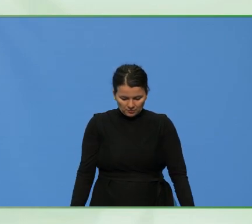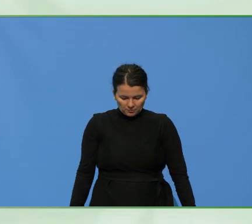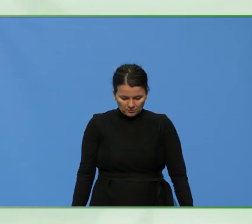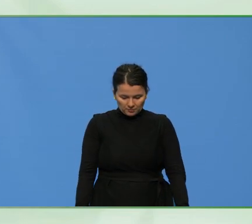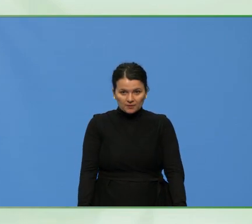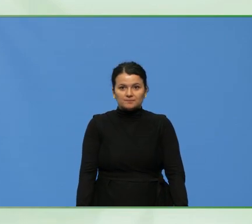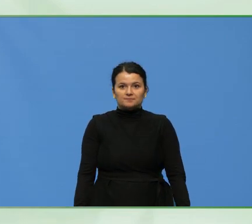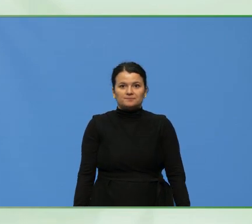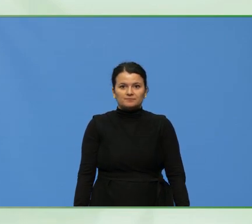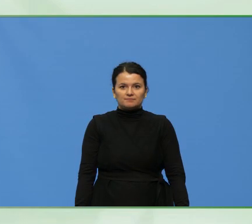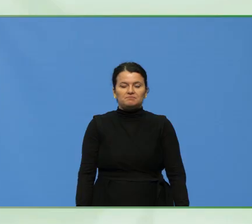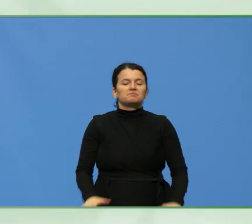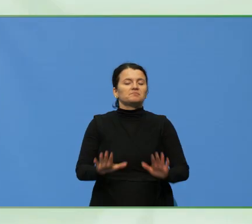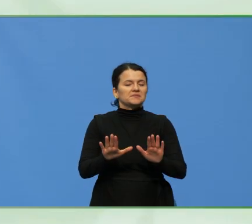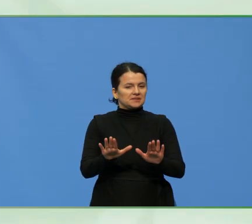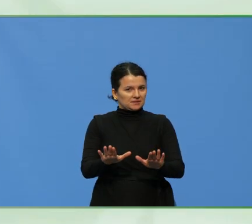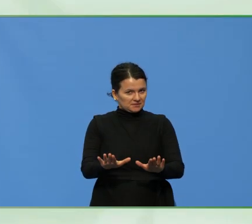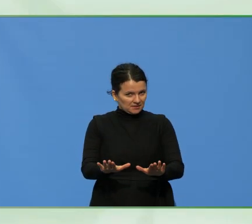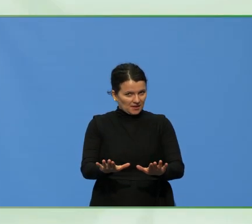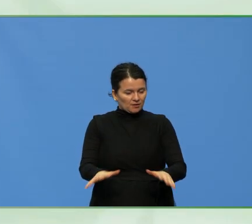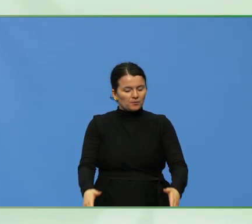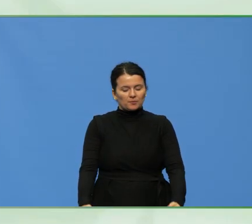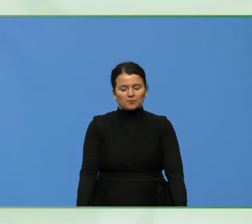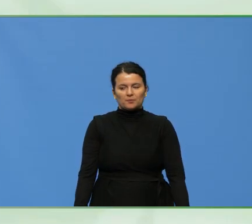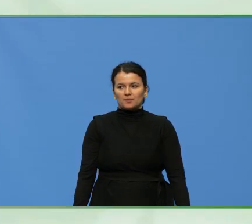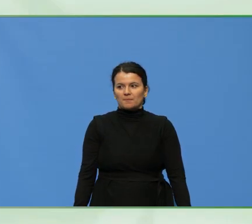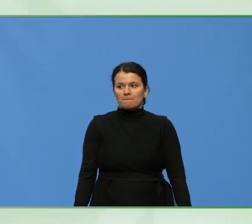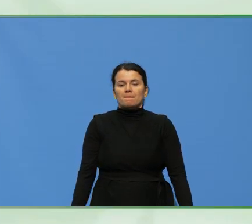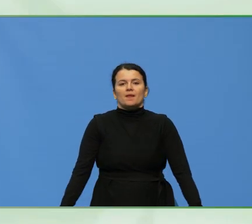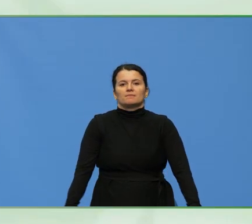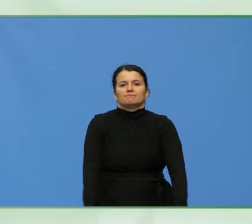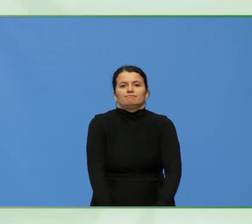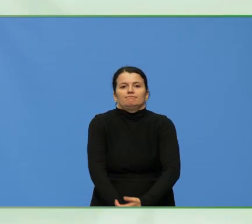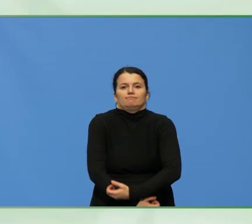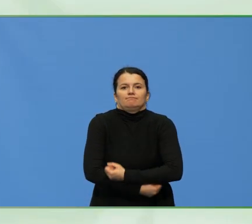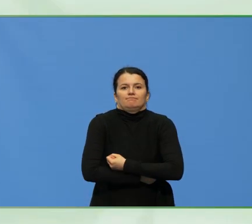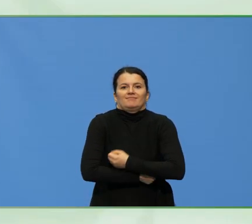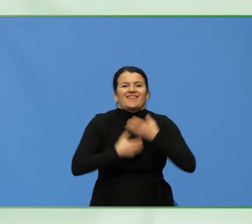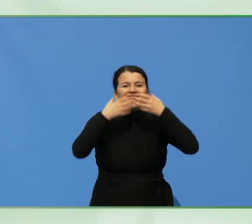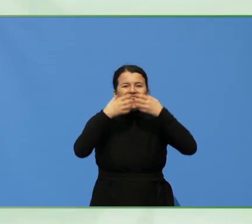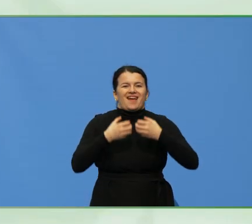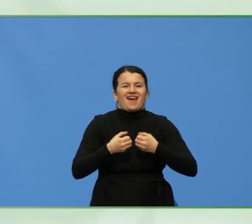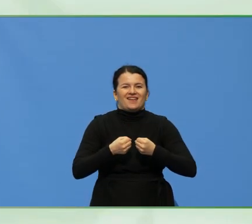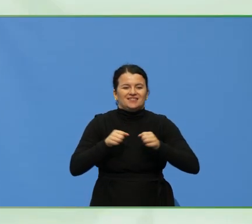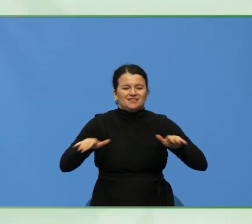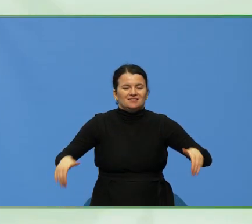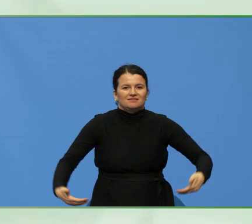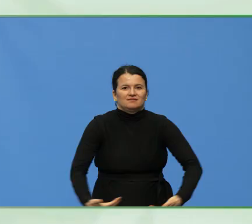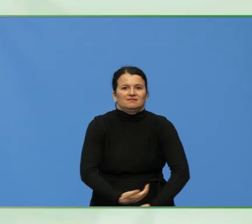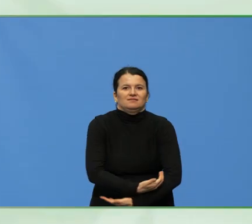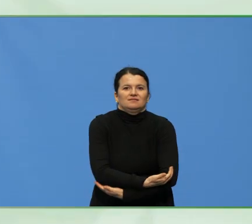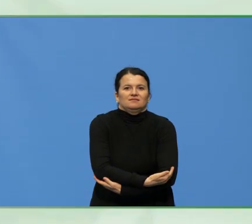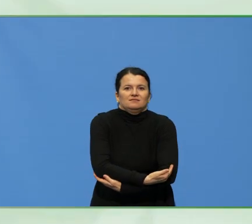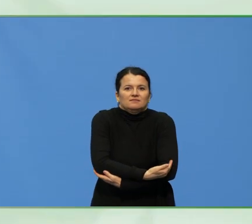You can stay here and wrap your arms around your legs, or you can come all the way back into a seated